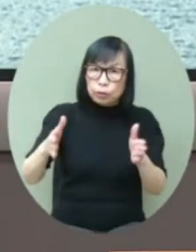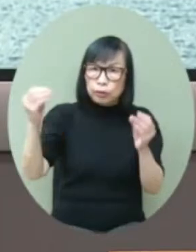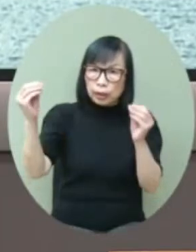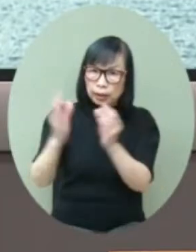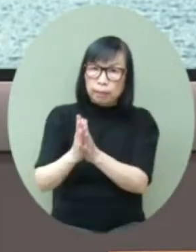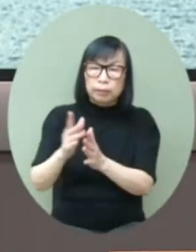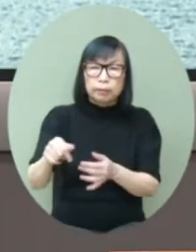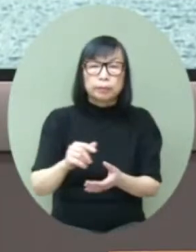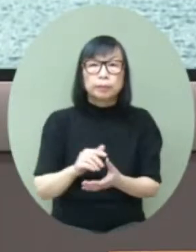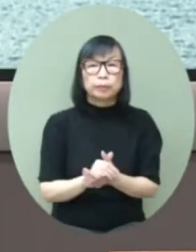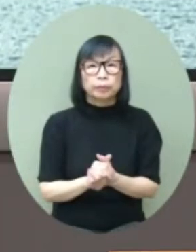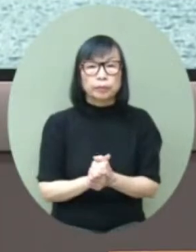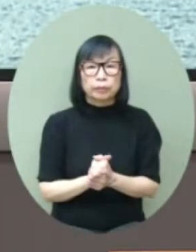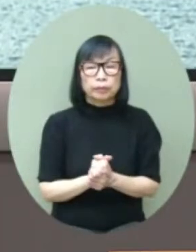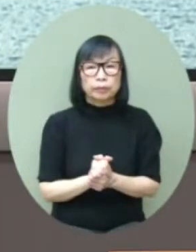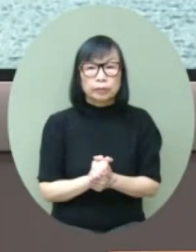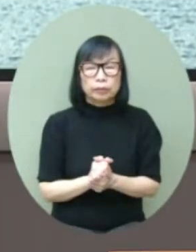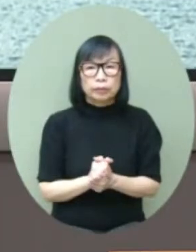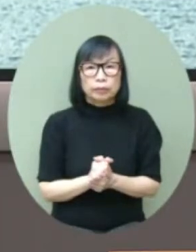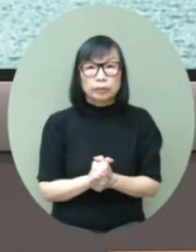there.